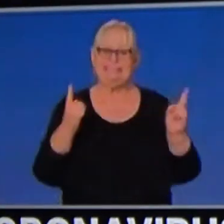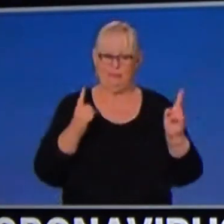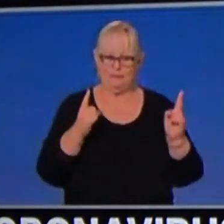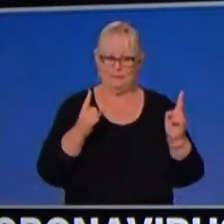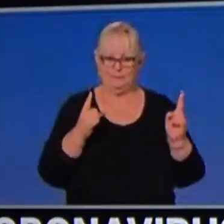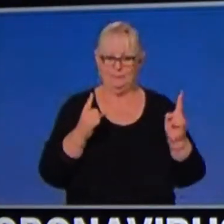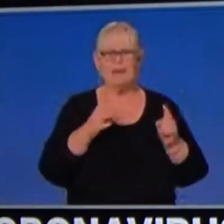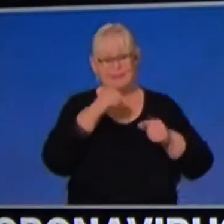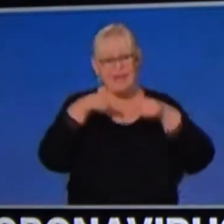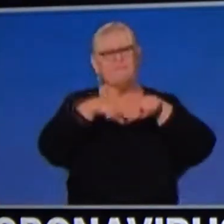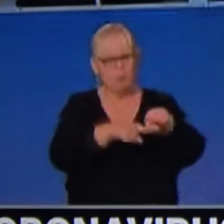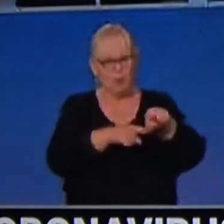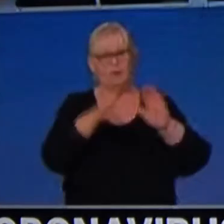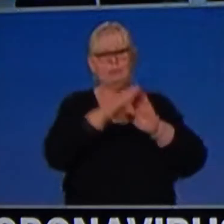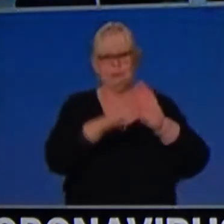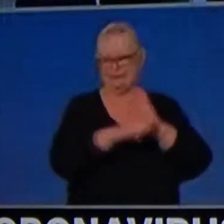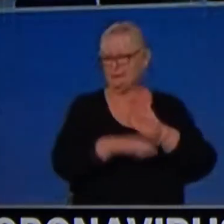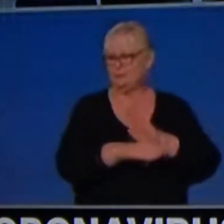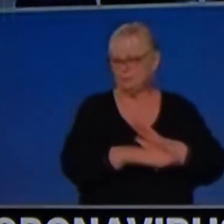think consistent with these principles. Yeah.